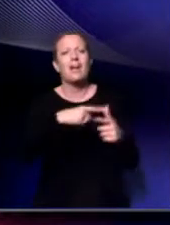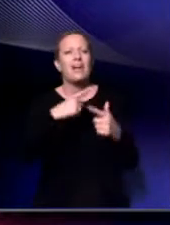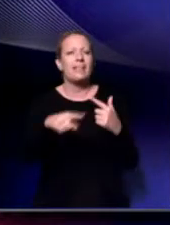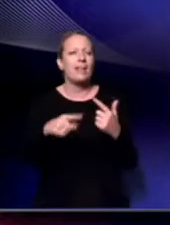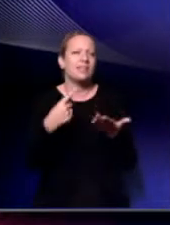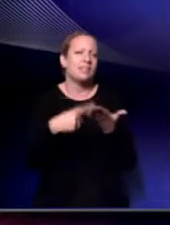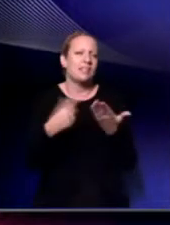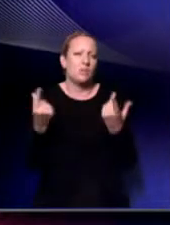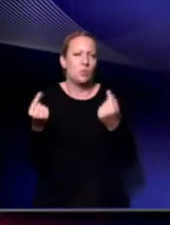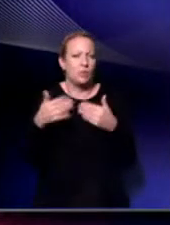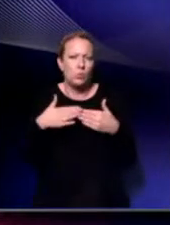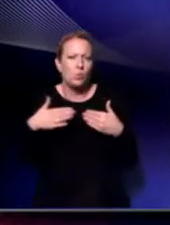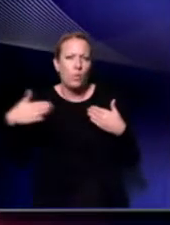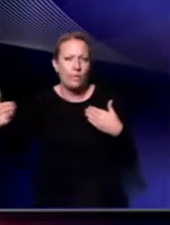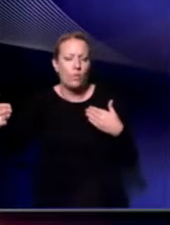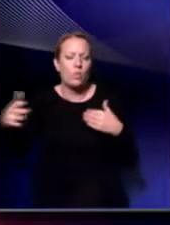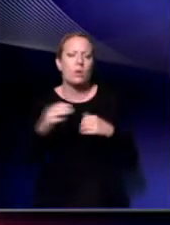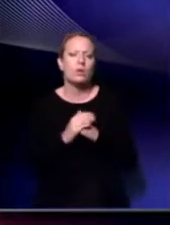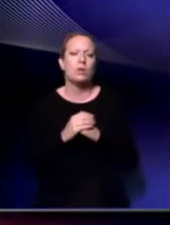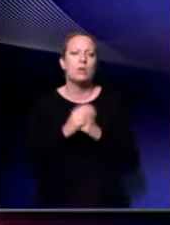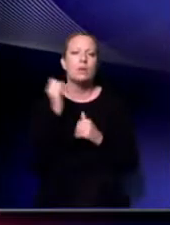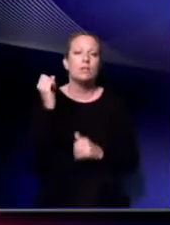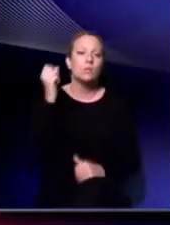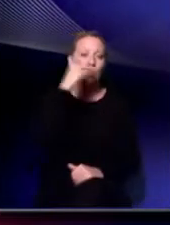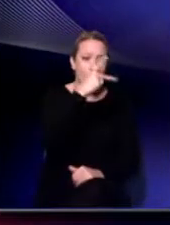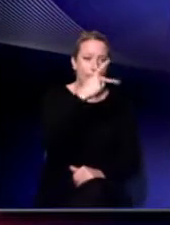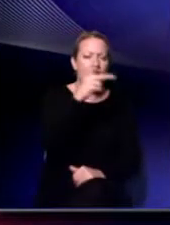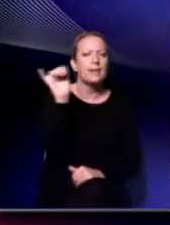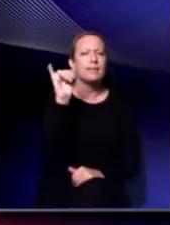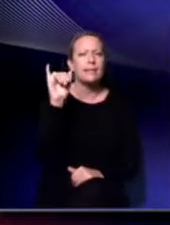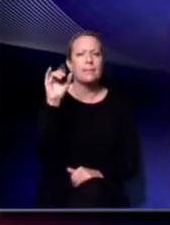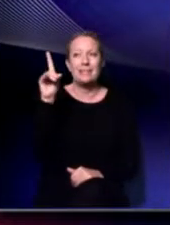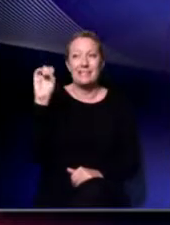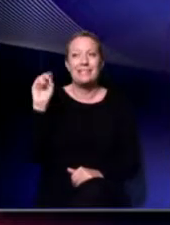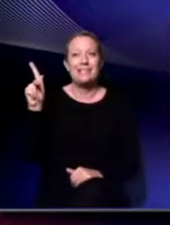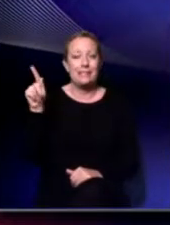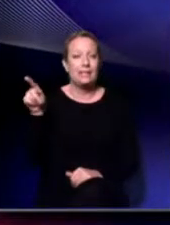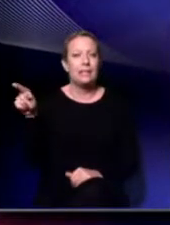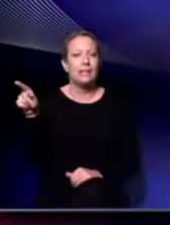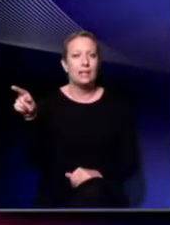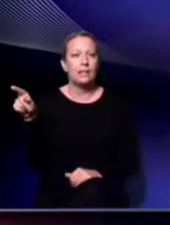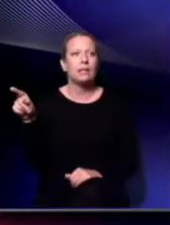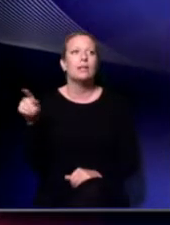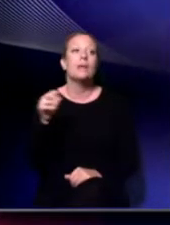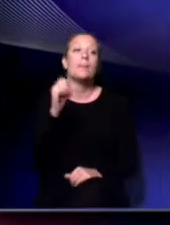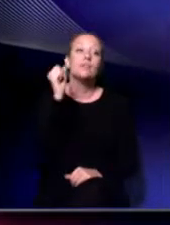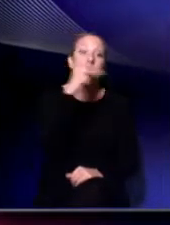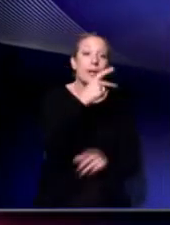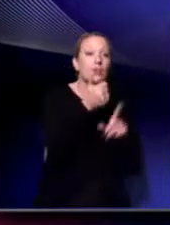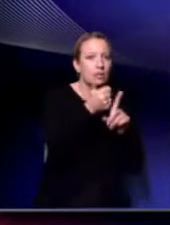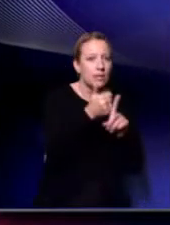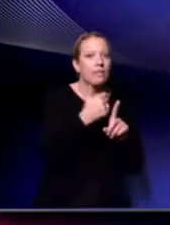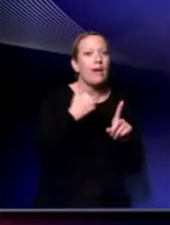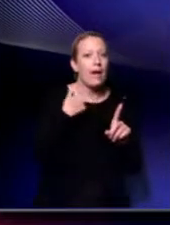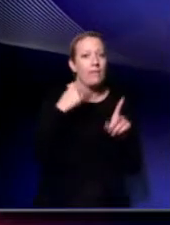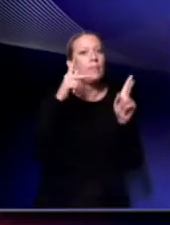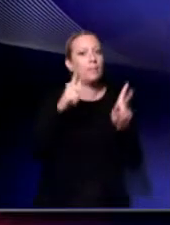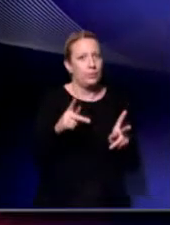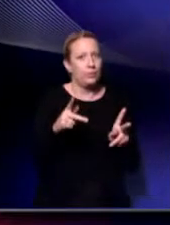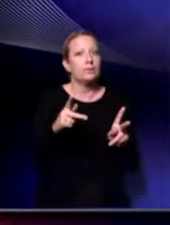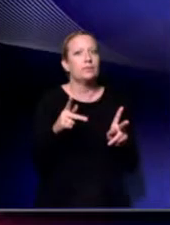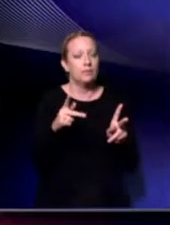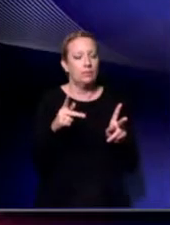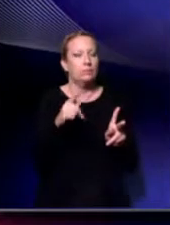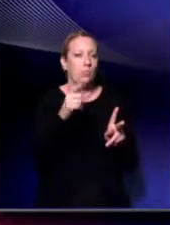Although Sue Kay, like Mr. Baranzini, she has somebody that she may want to recommend also, who's a past